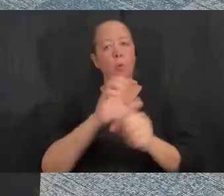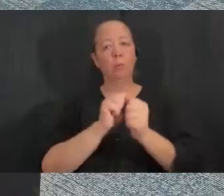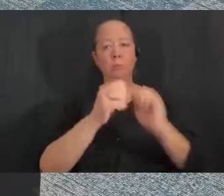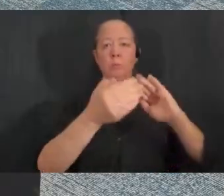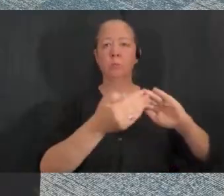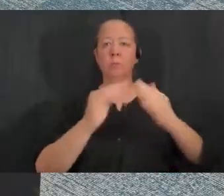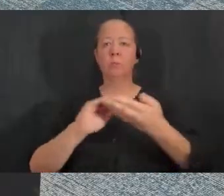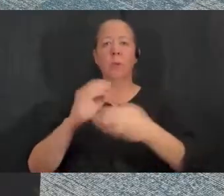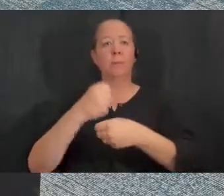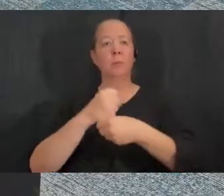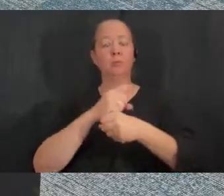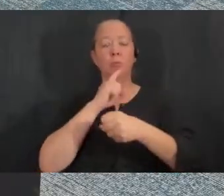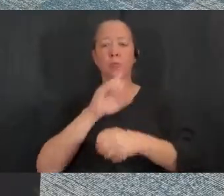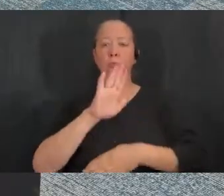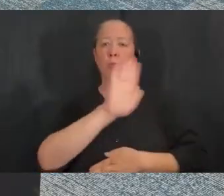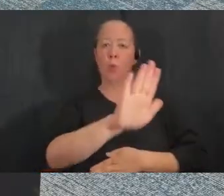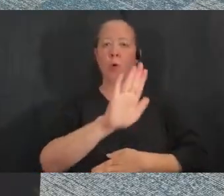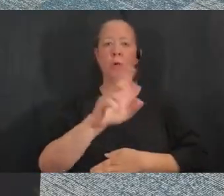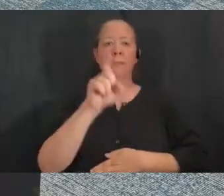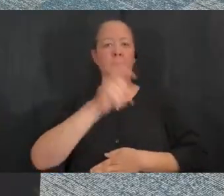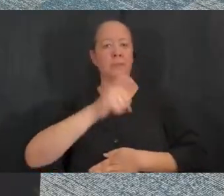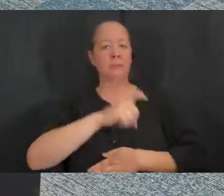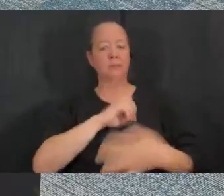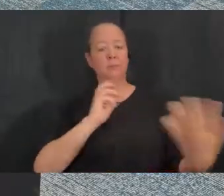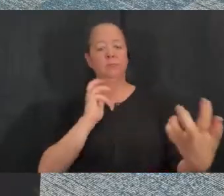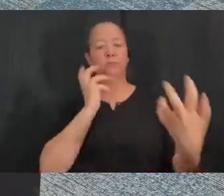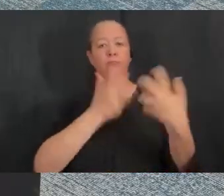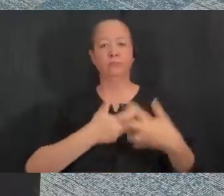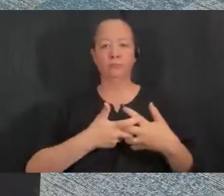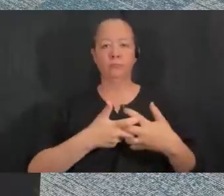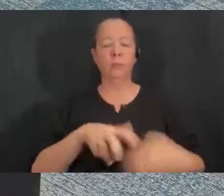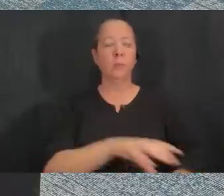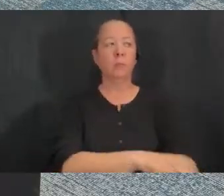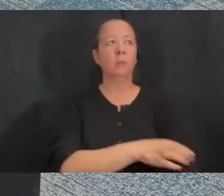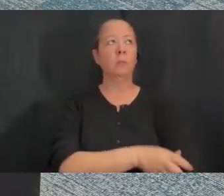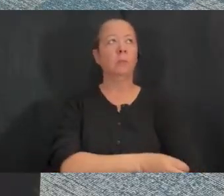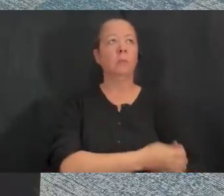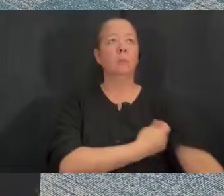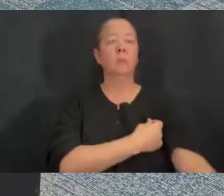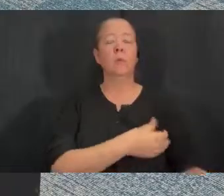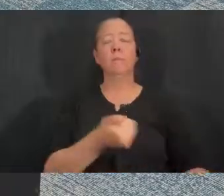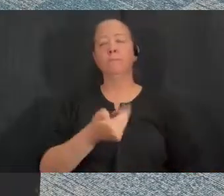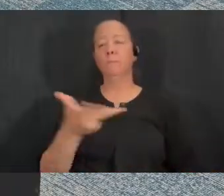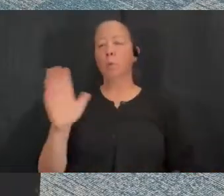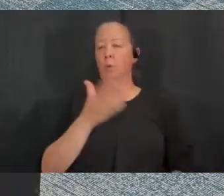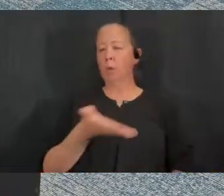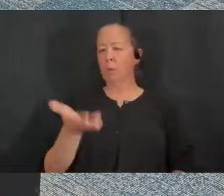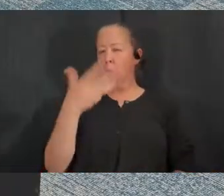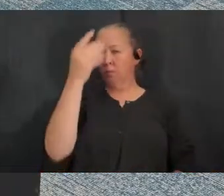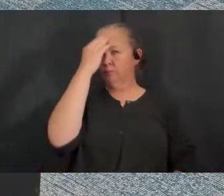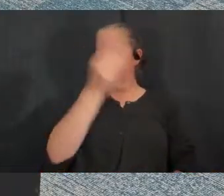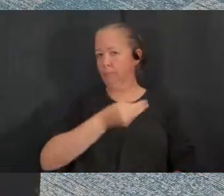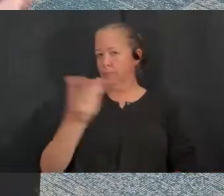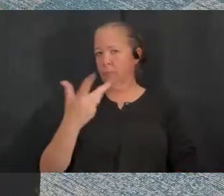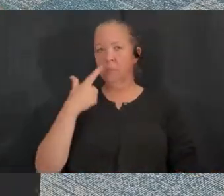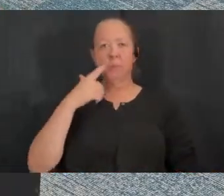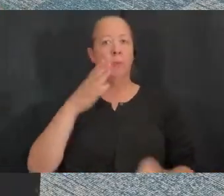A few sort of things that I wanted to let you know about the plans that I have for the